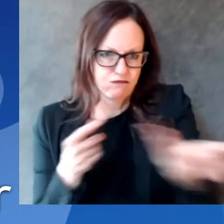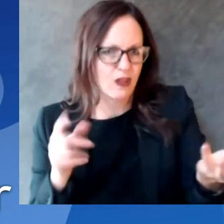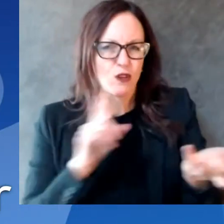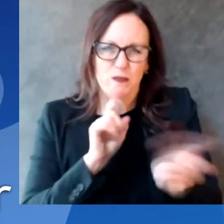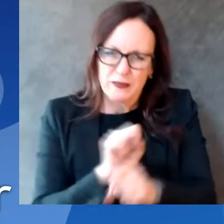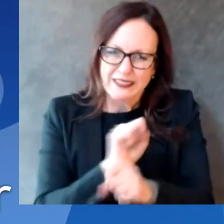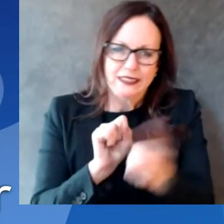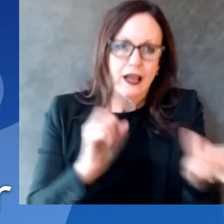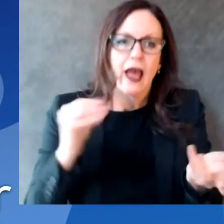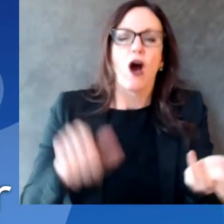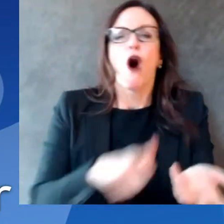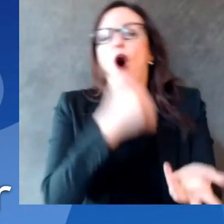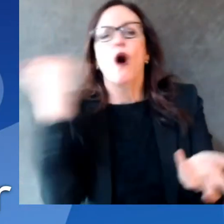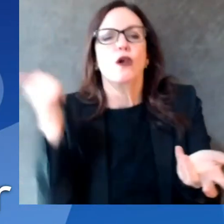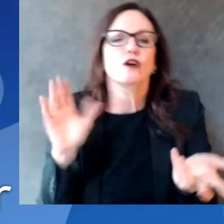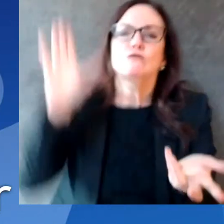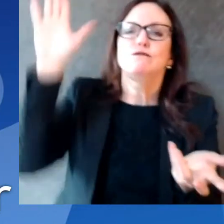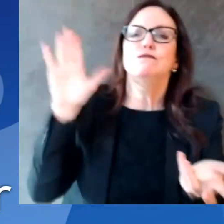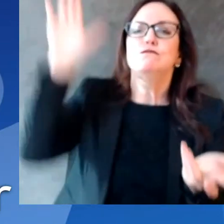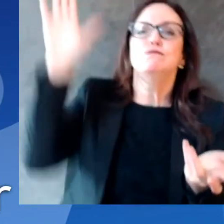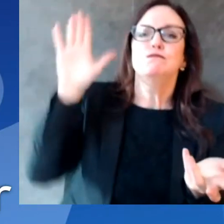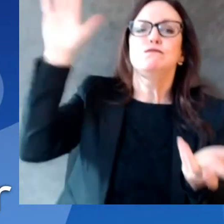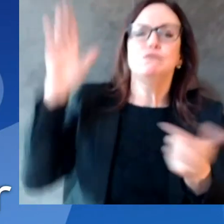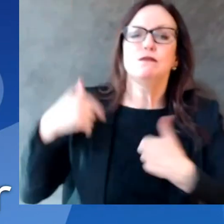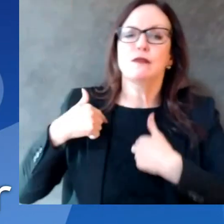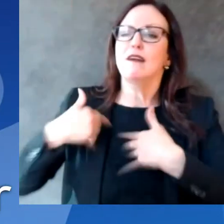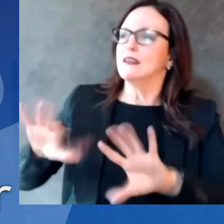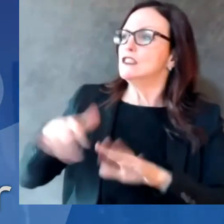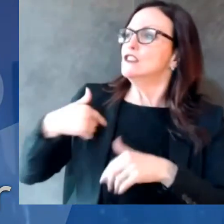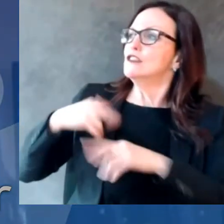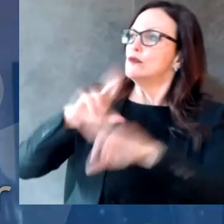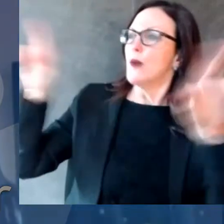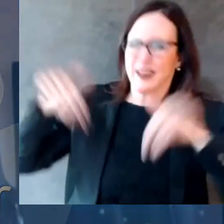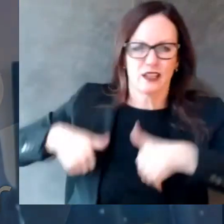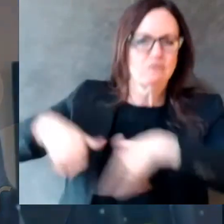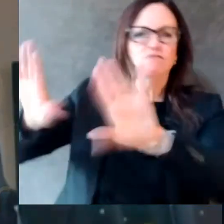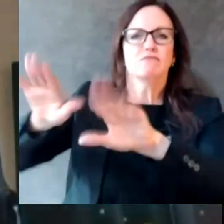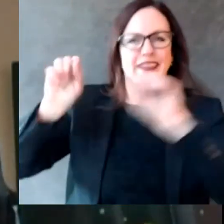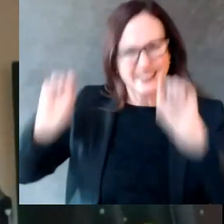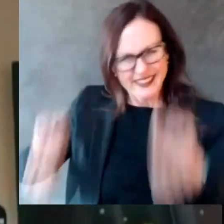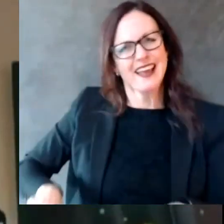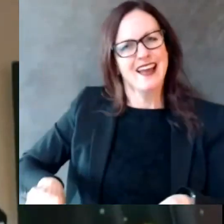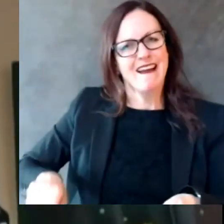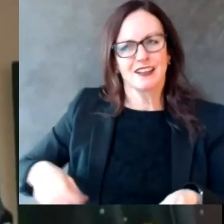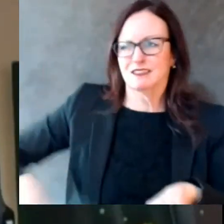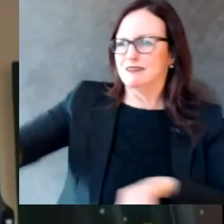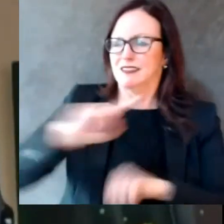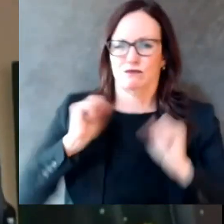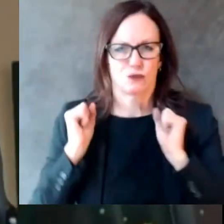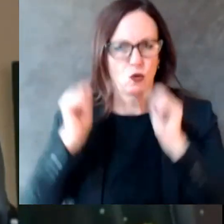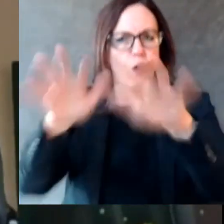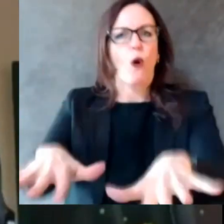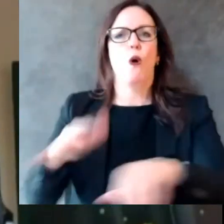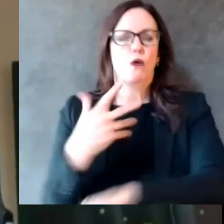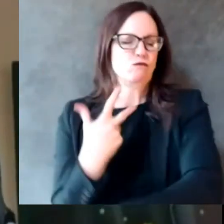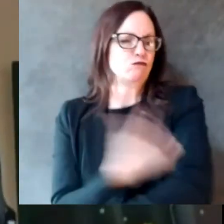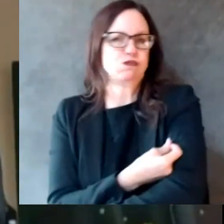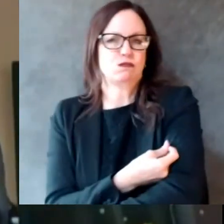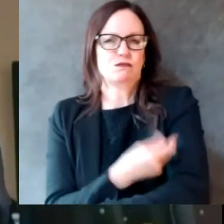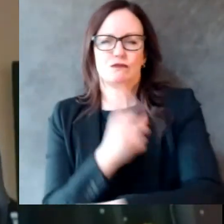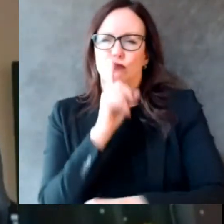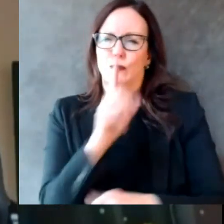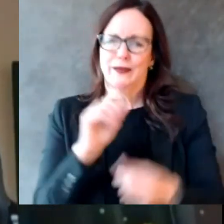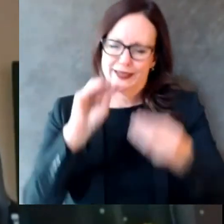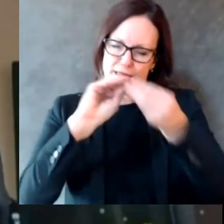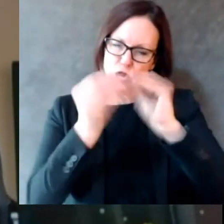you. Yeah, Eric, that's a great question. So, as we've talked about all along, this